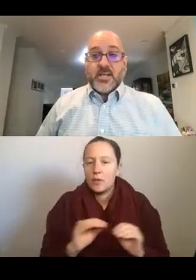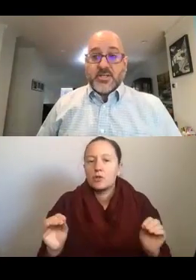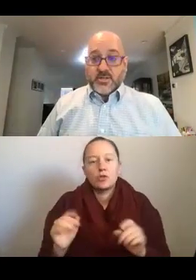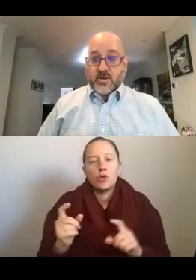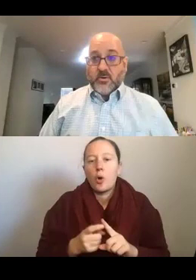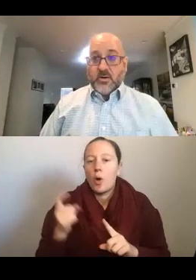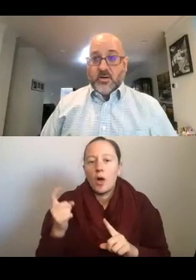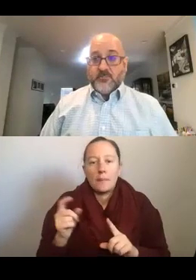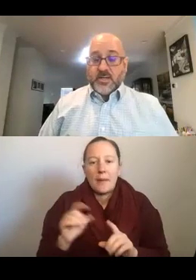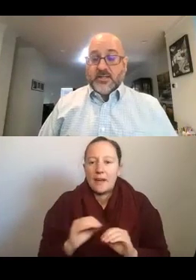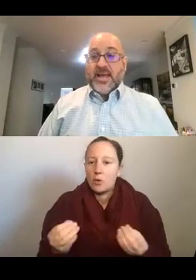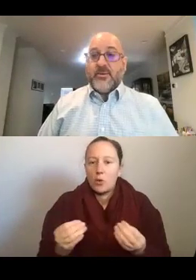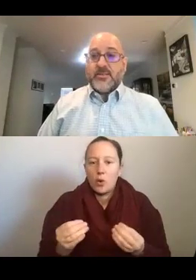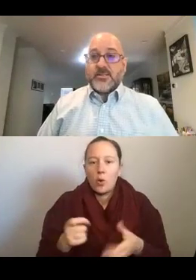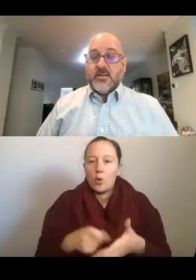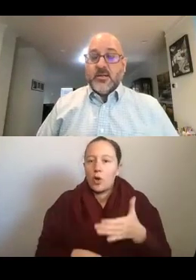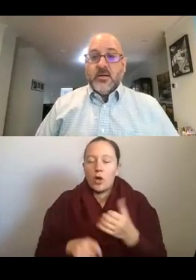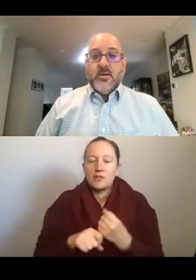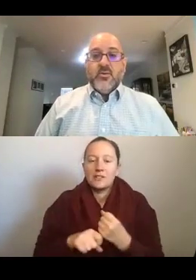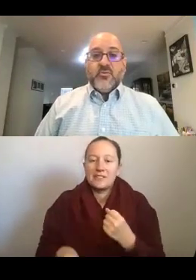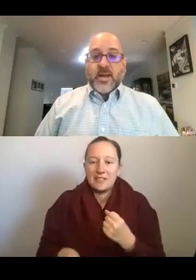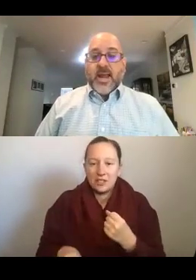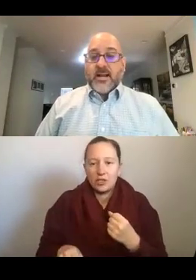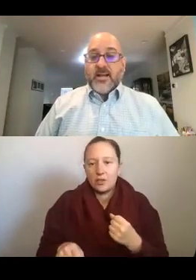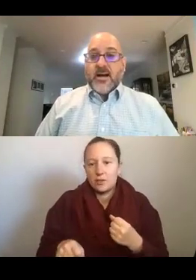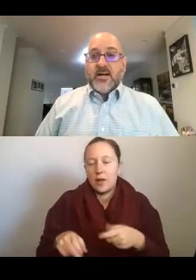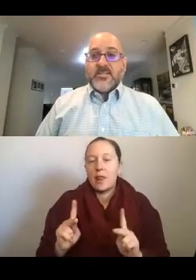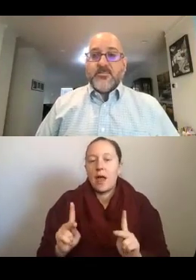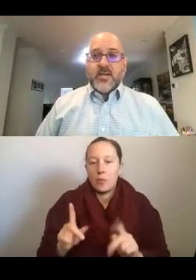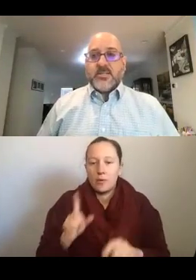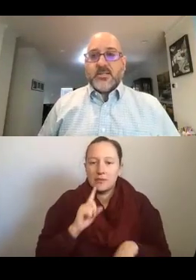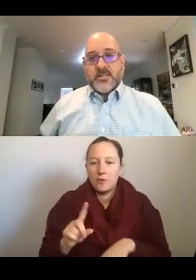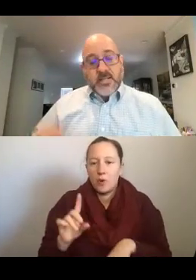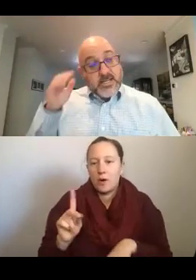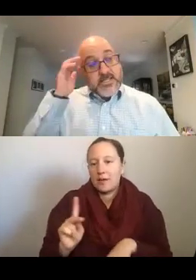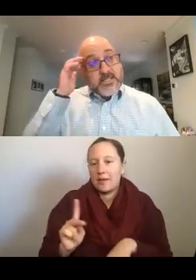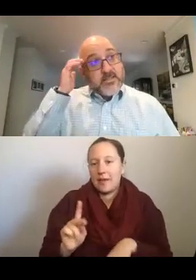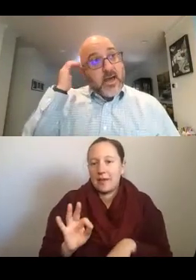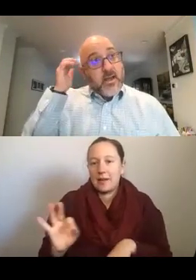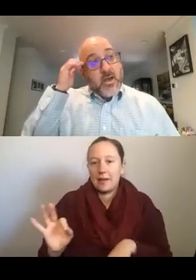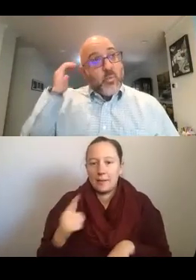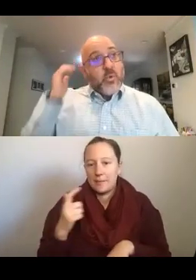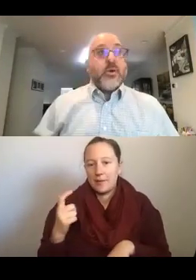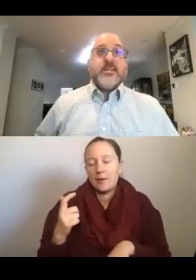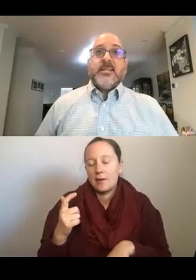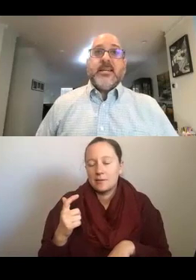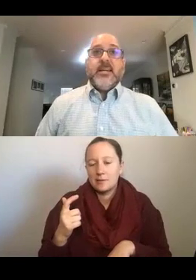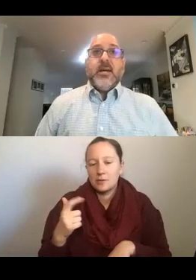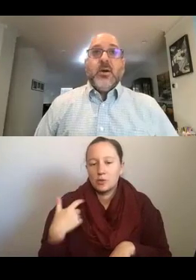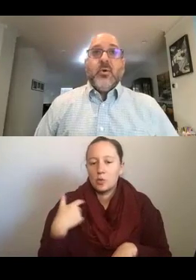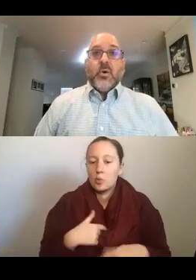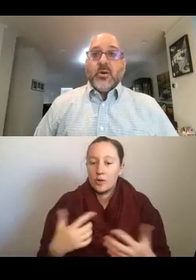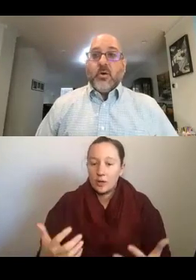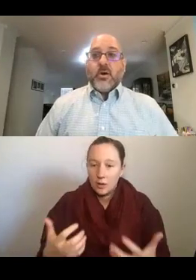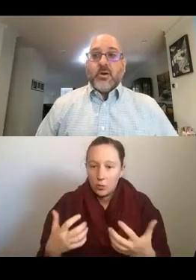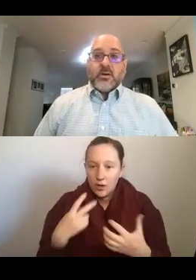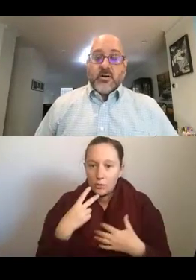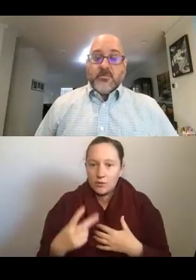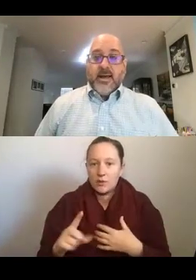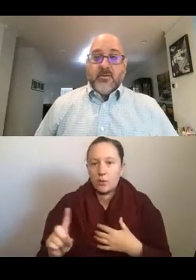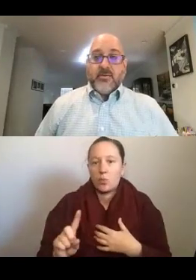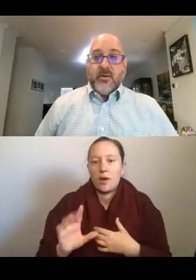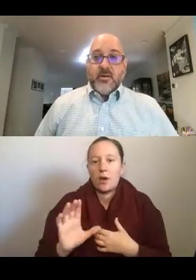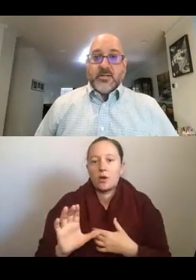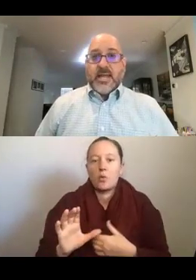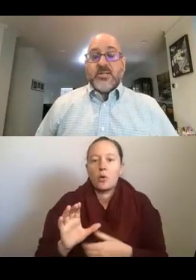no-cost extension allowance for K99s, because there's the idea that we want to see where you are in your